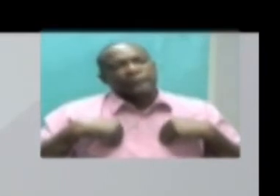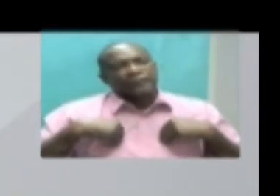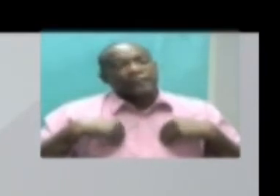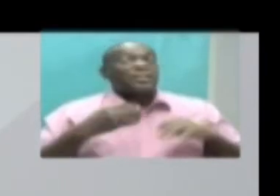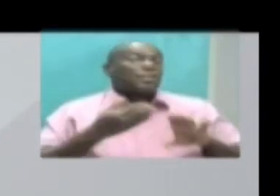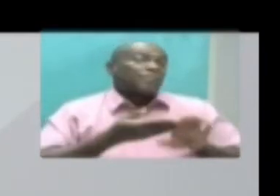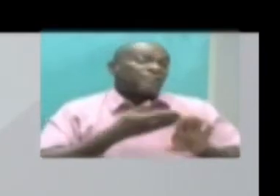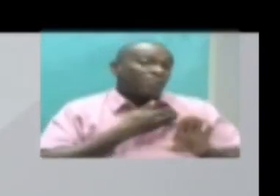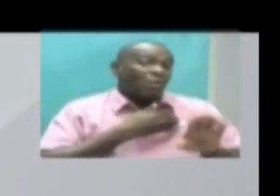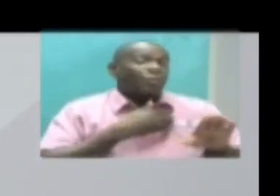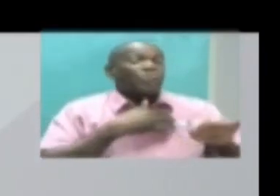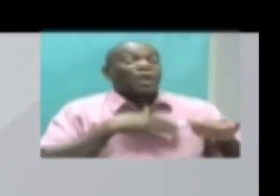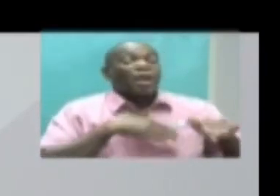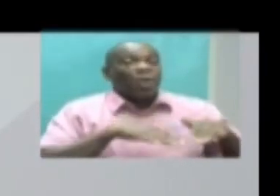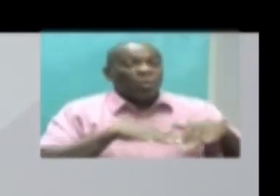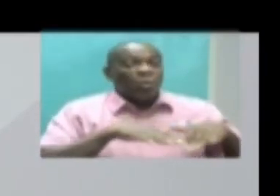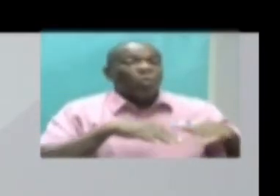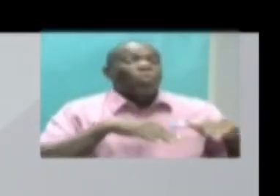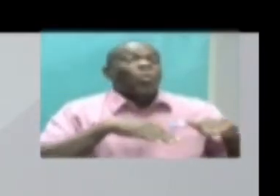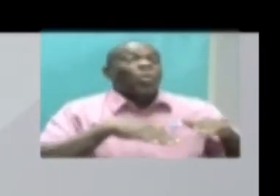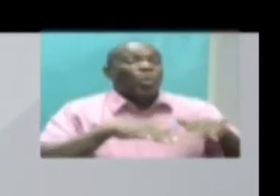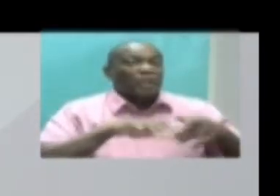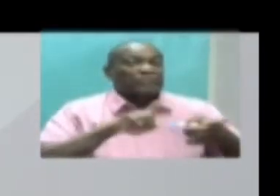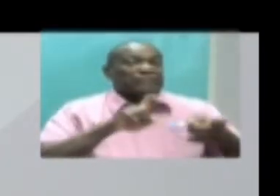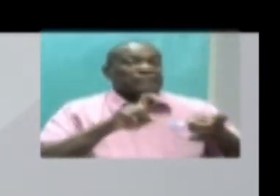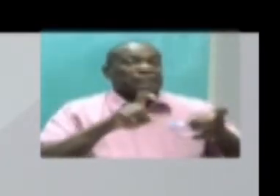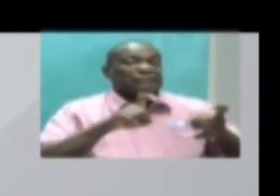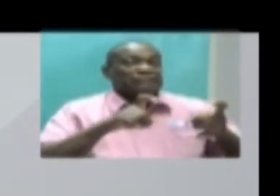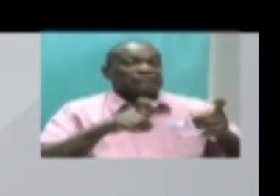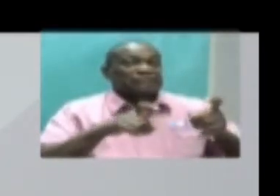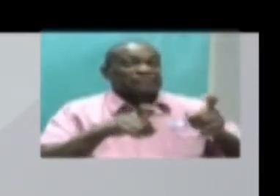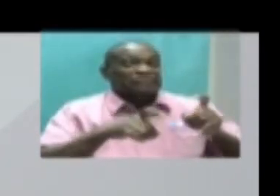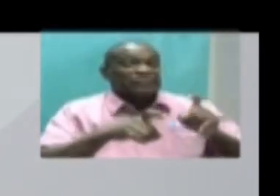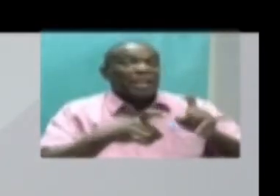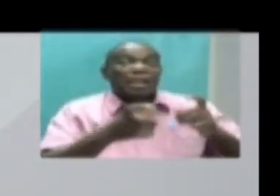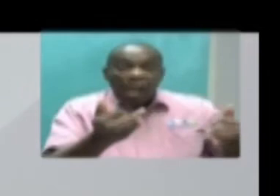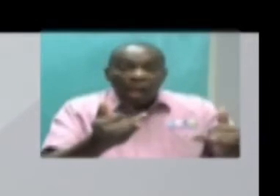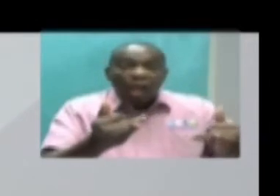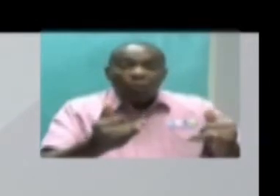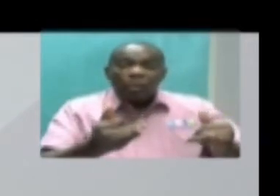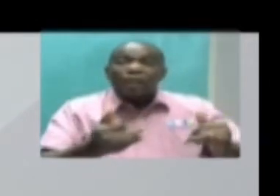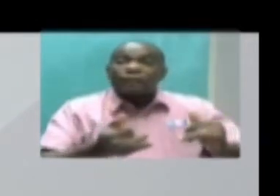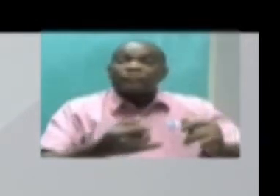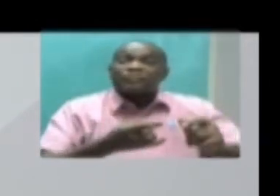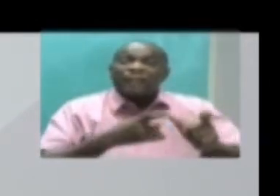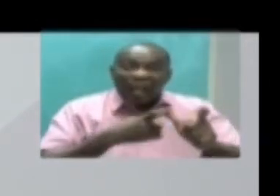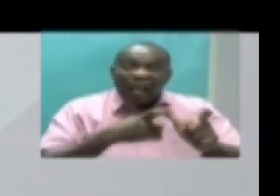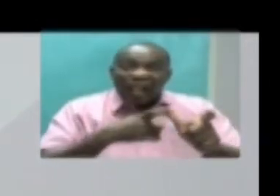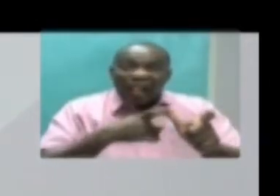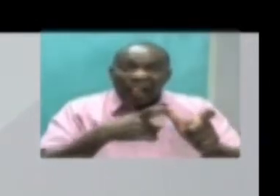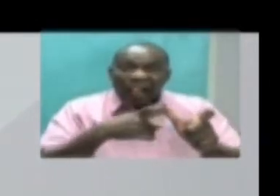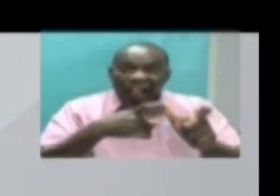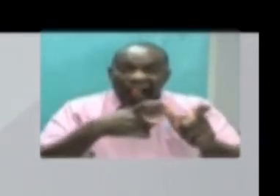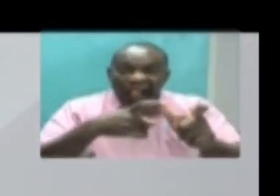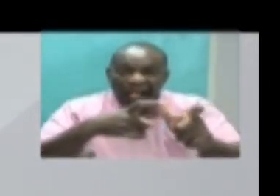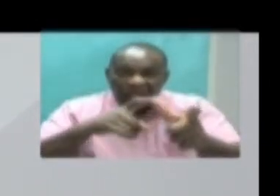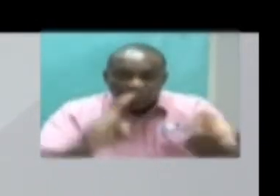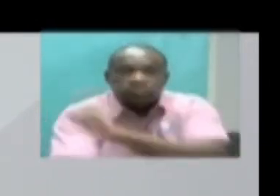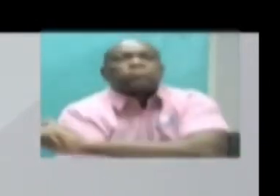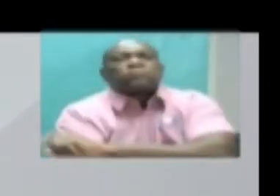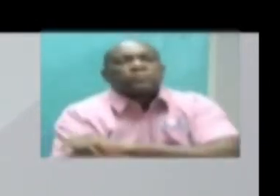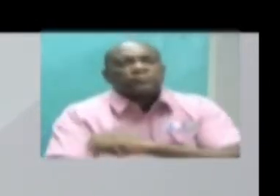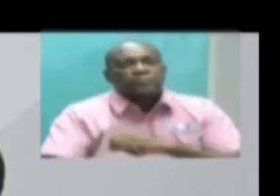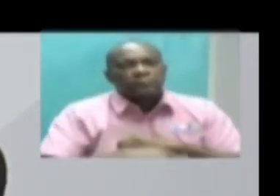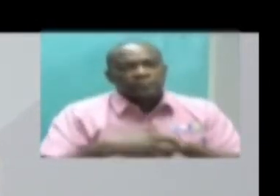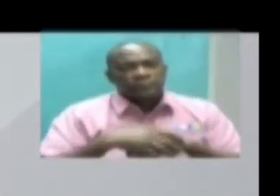pace to catch up because the whole digital economy is linked to us getting on board with what's